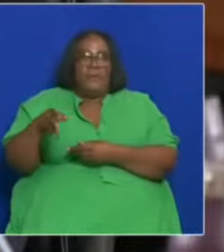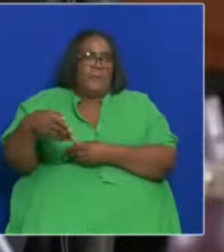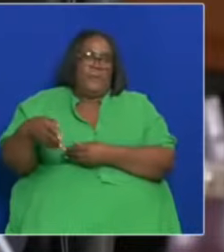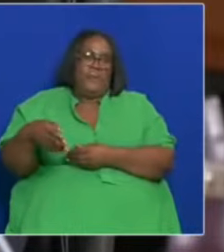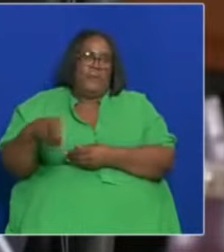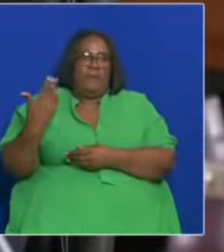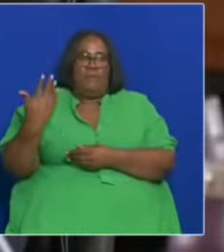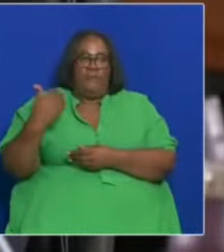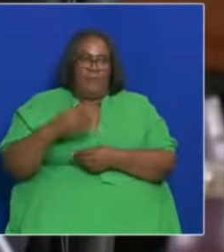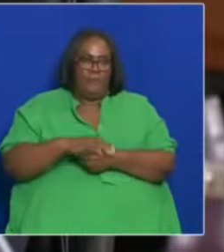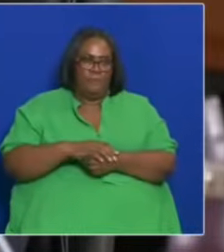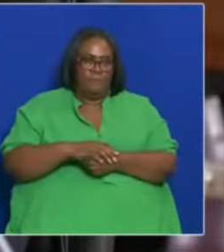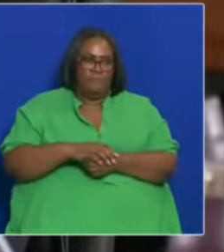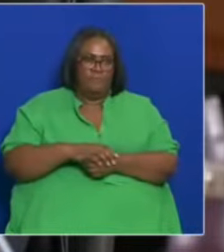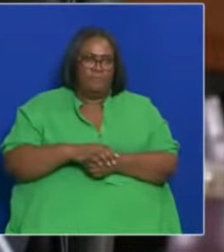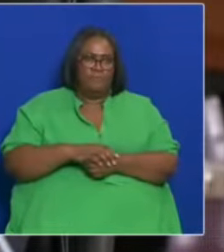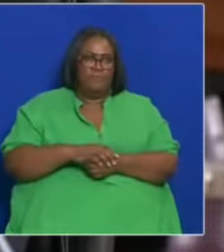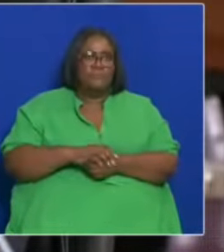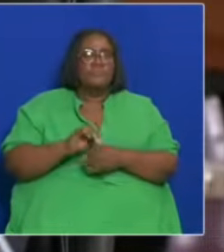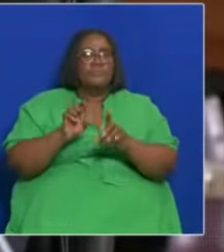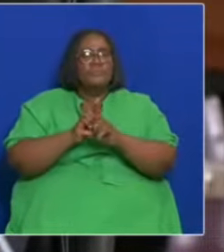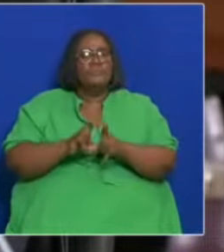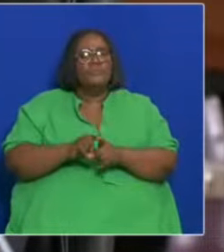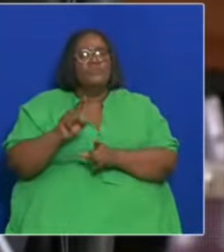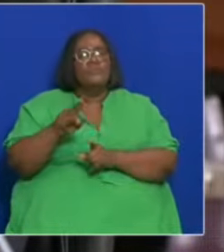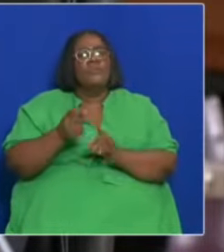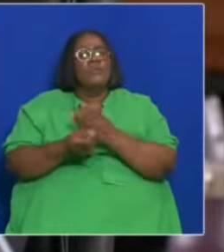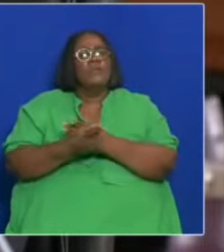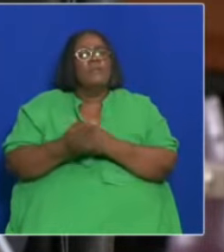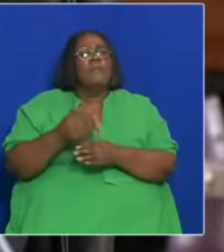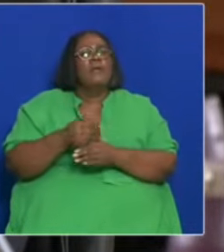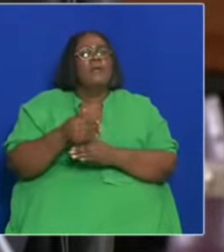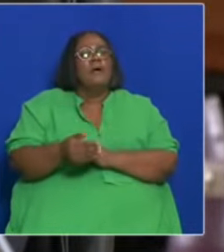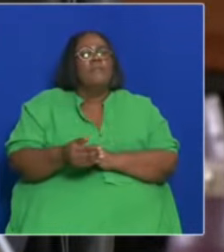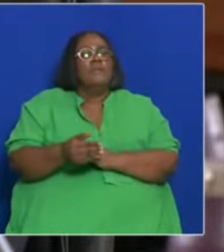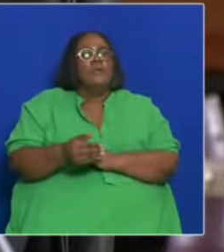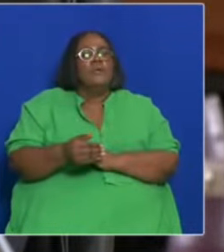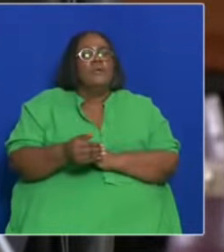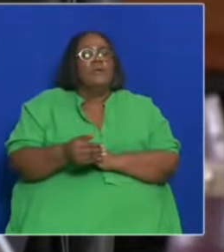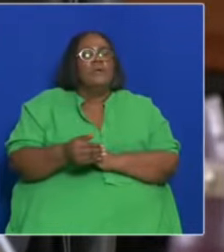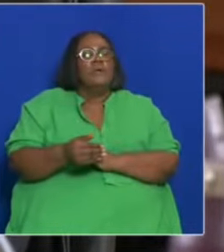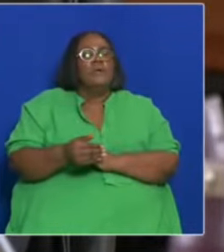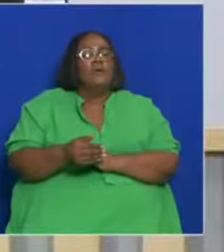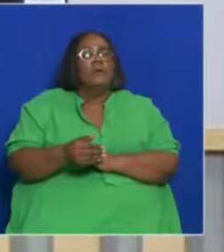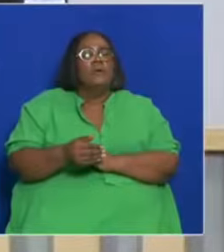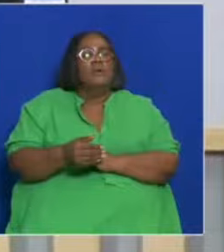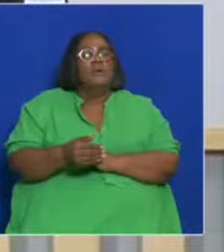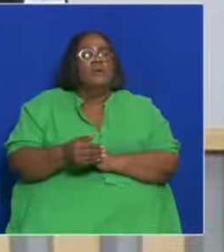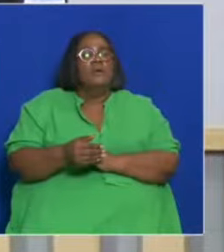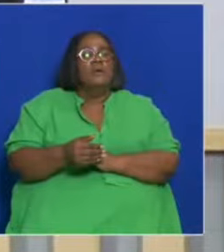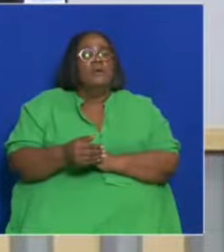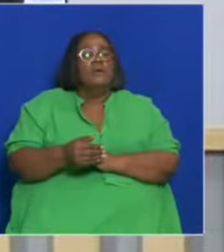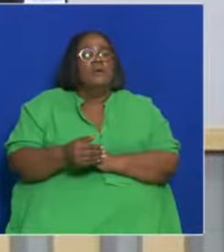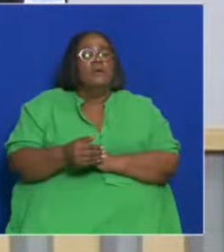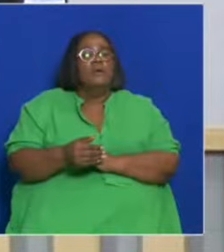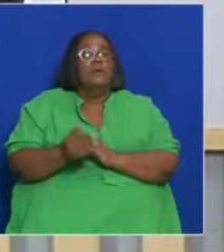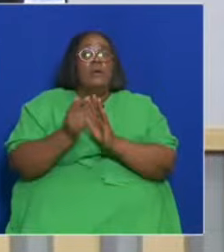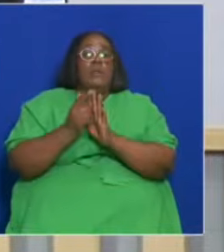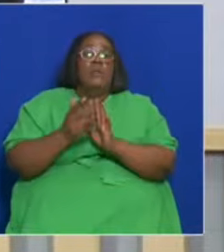been after or in the midst of Advocate Johnson's evidence before this commission. Yes, And